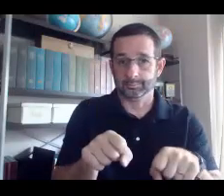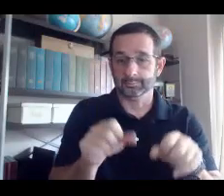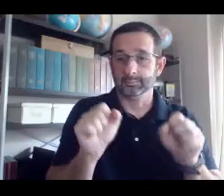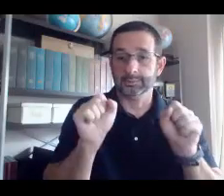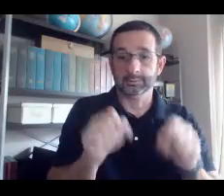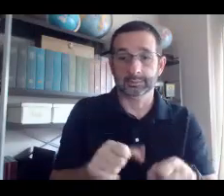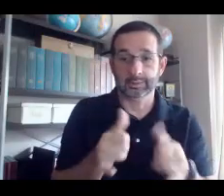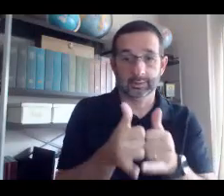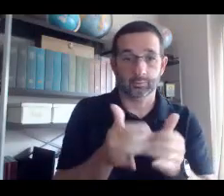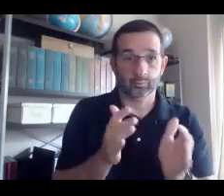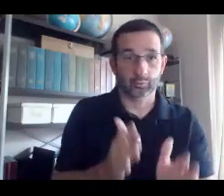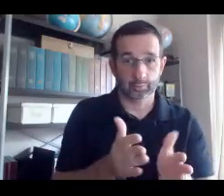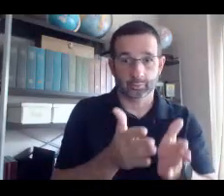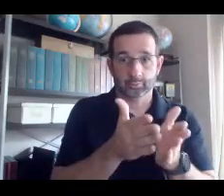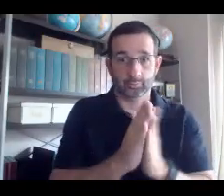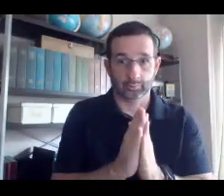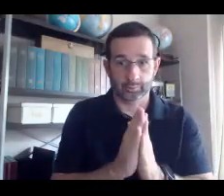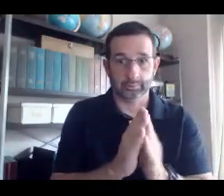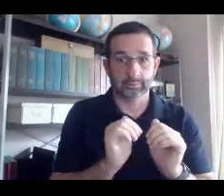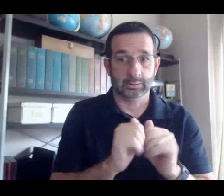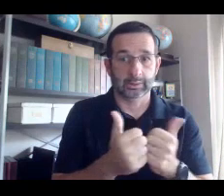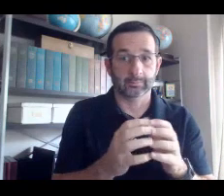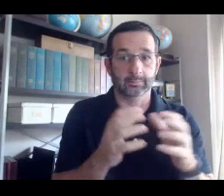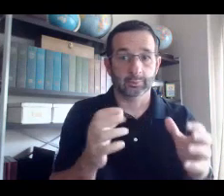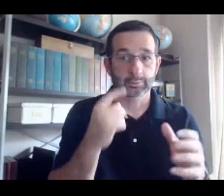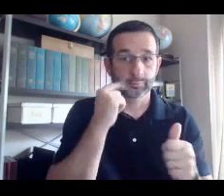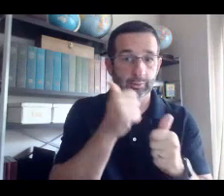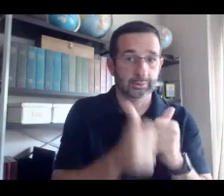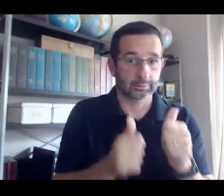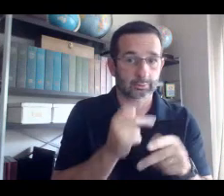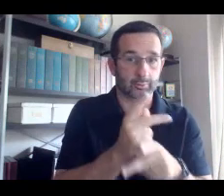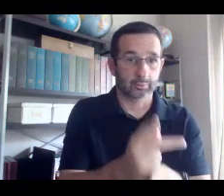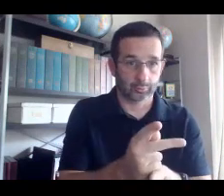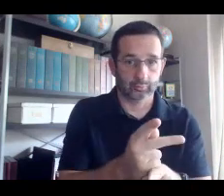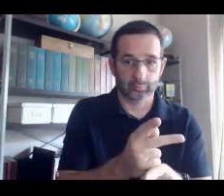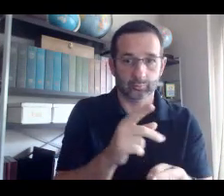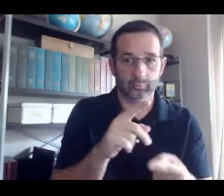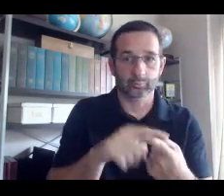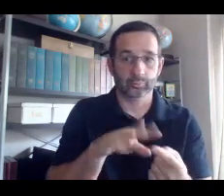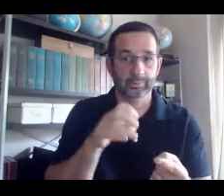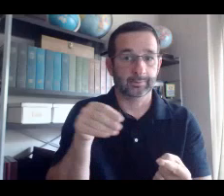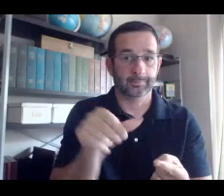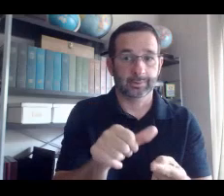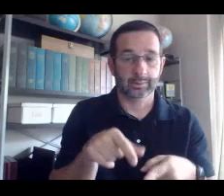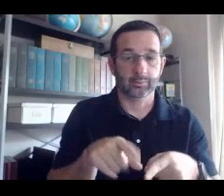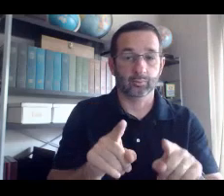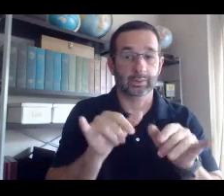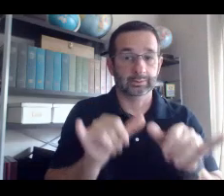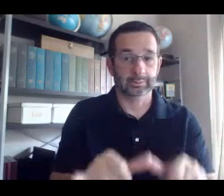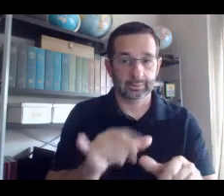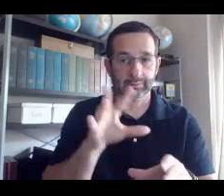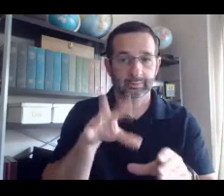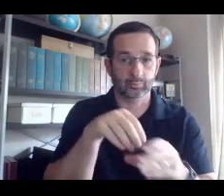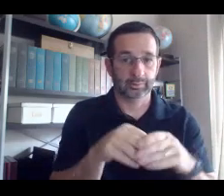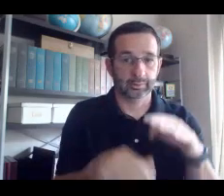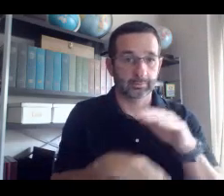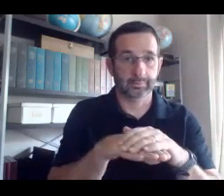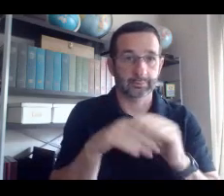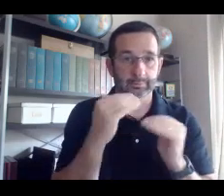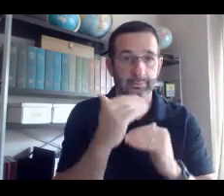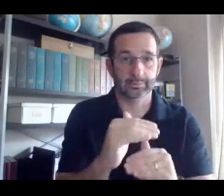Okay, we're having some technical errors. All right, can an awardee request how much for each loan to be